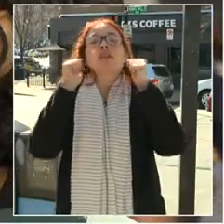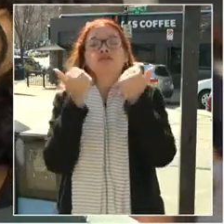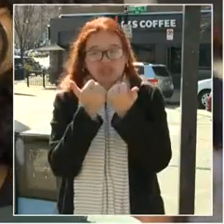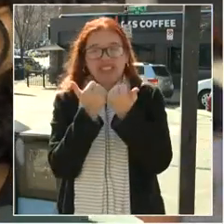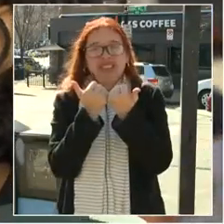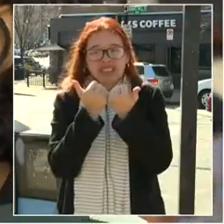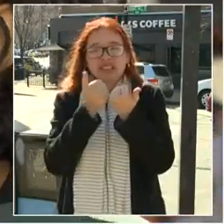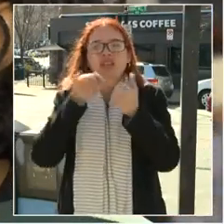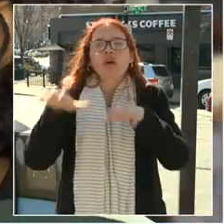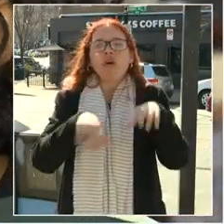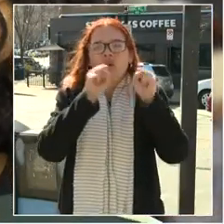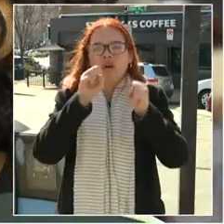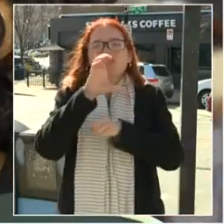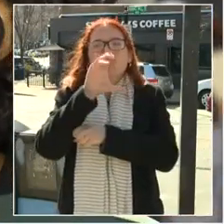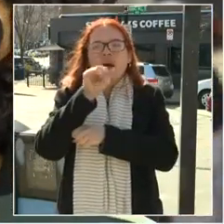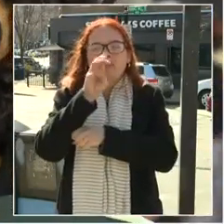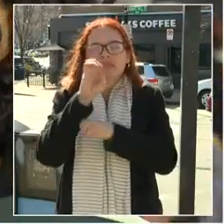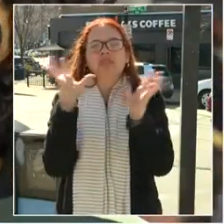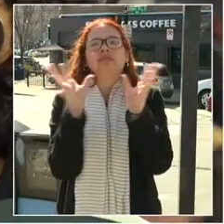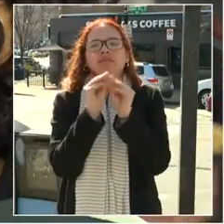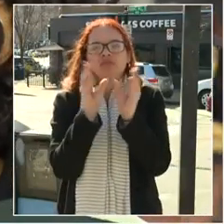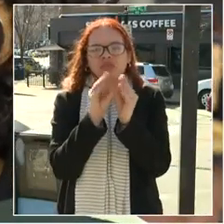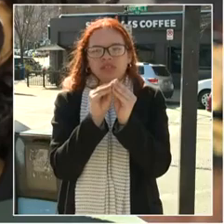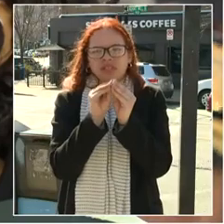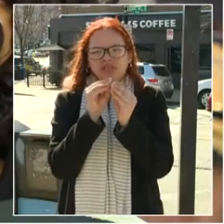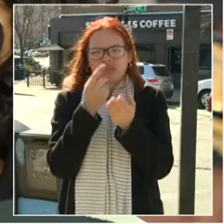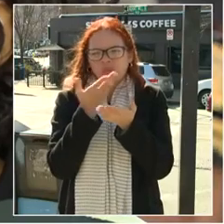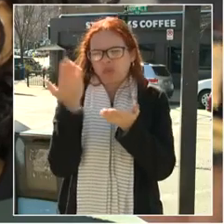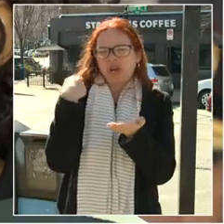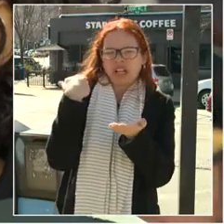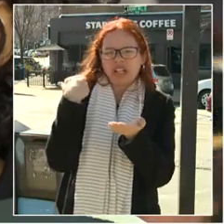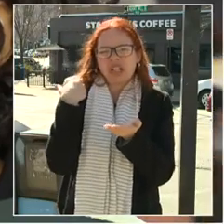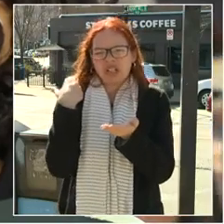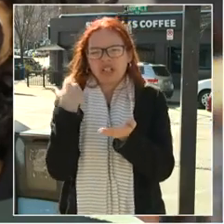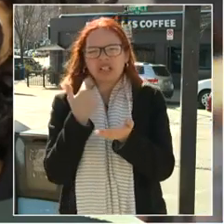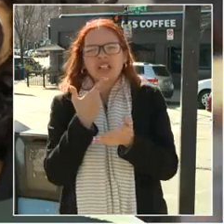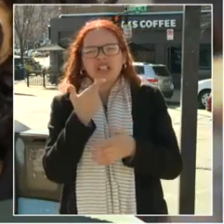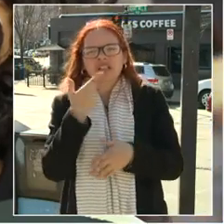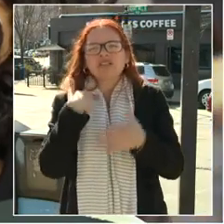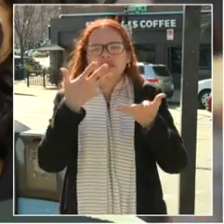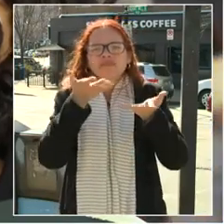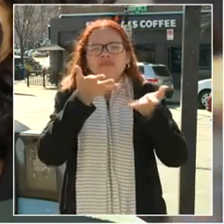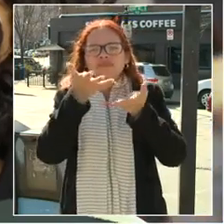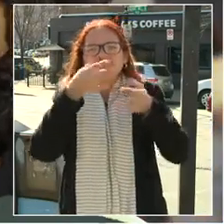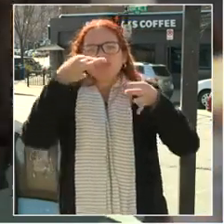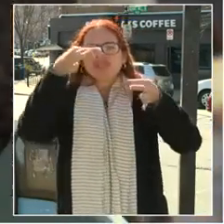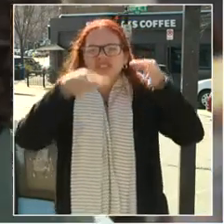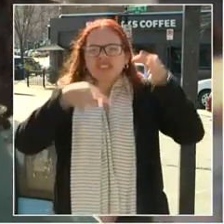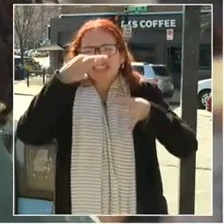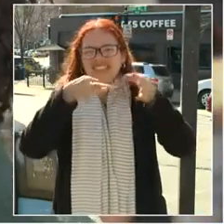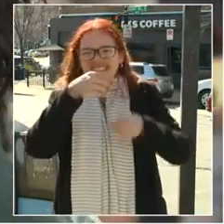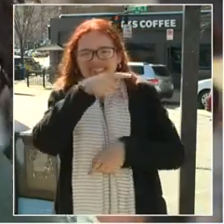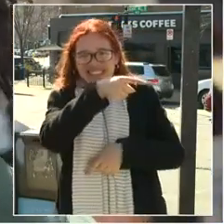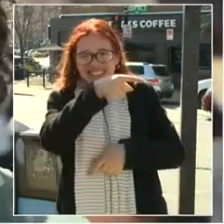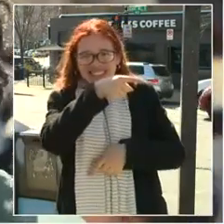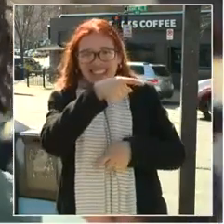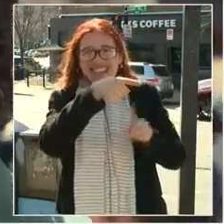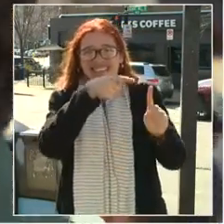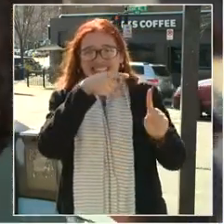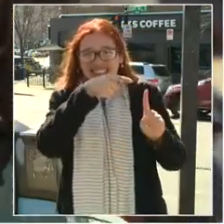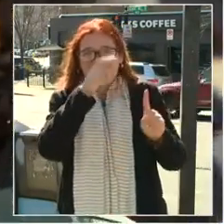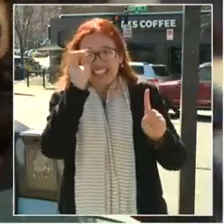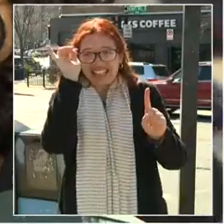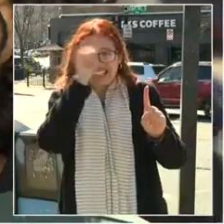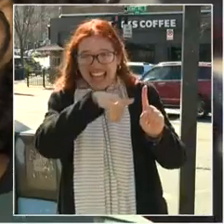weeks ago here. And we've been in litigation with that bank across the street, and that eyesore has been in place now for a